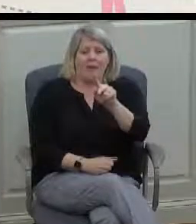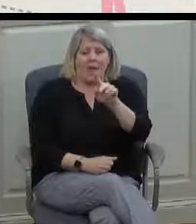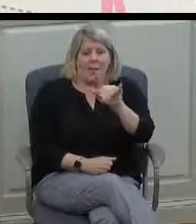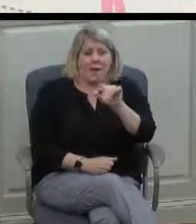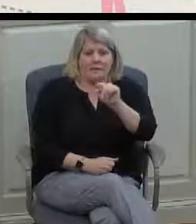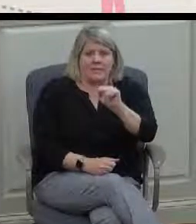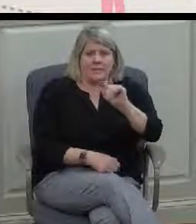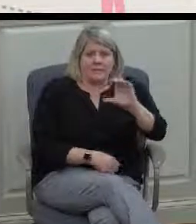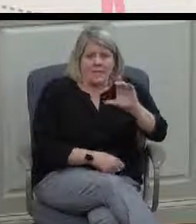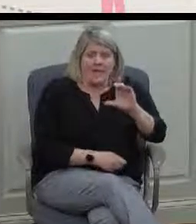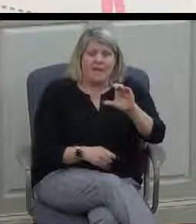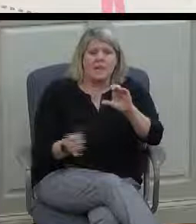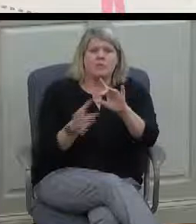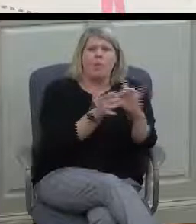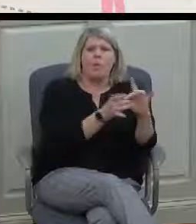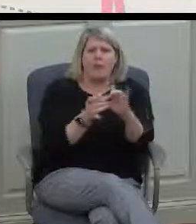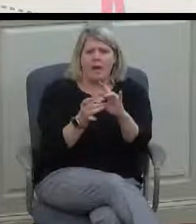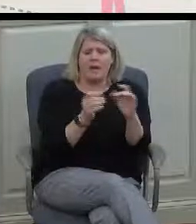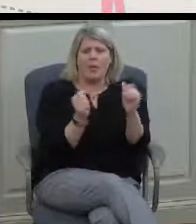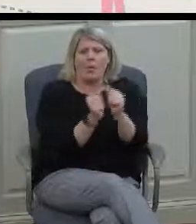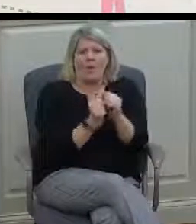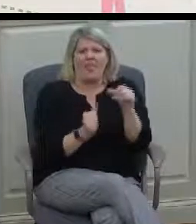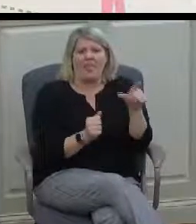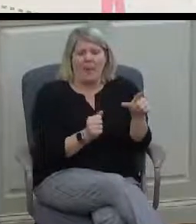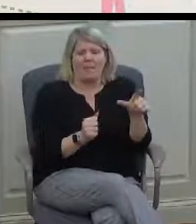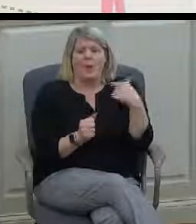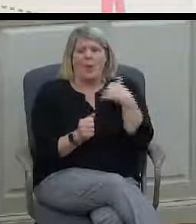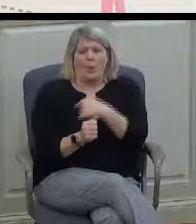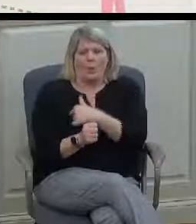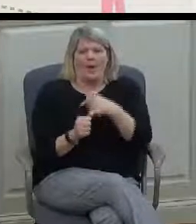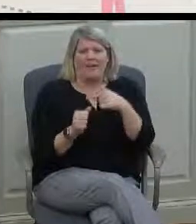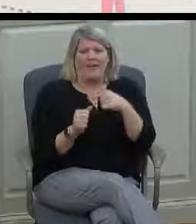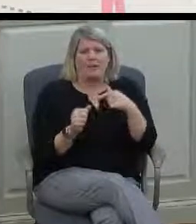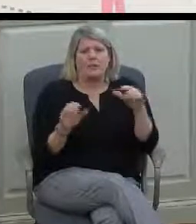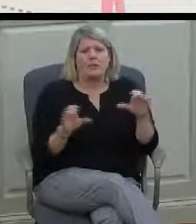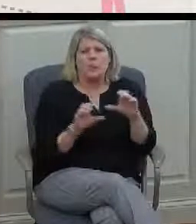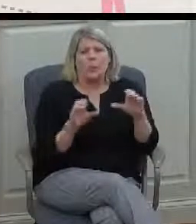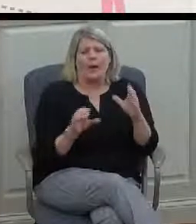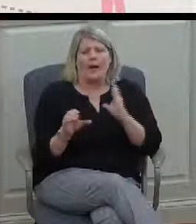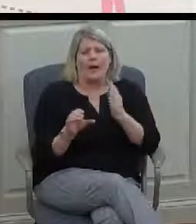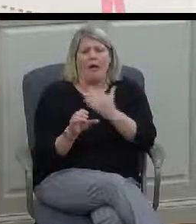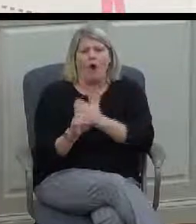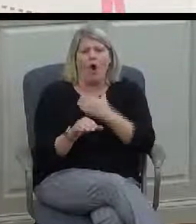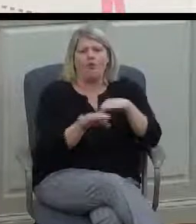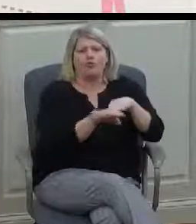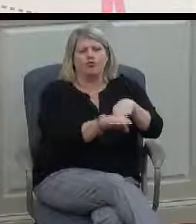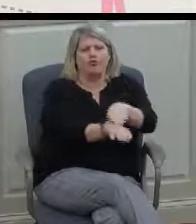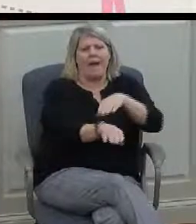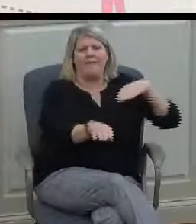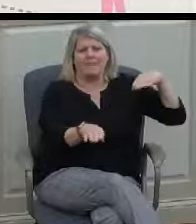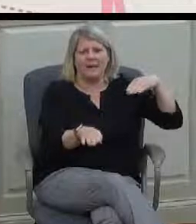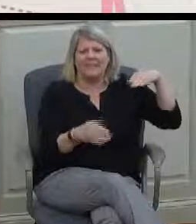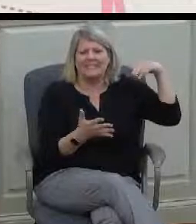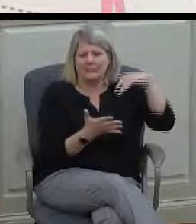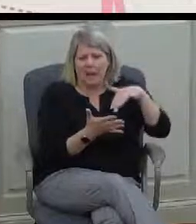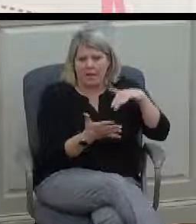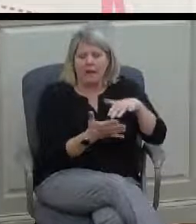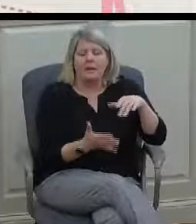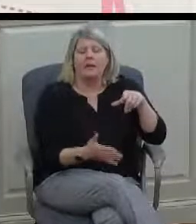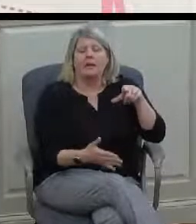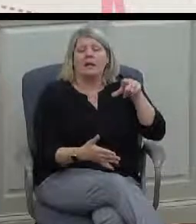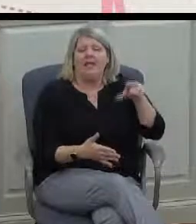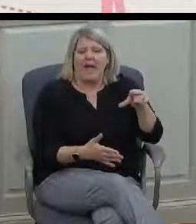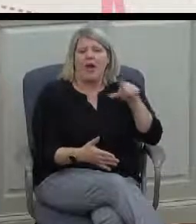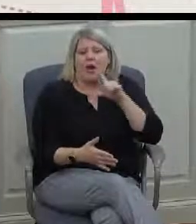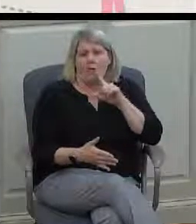them as we've been doing our traffic study. So they're aware of the things that we're proposing and that we're